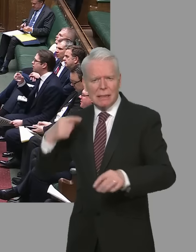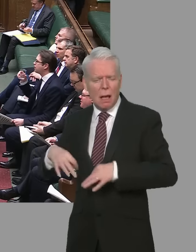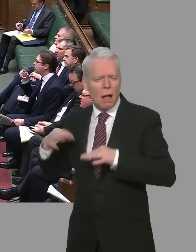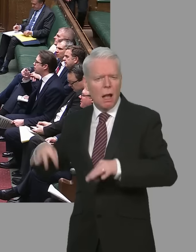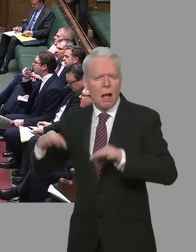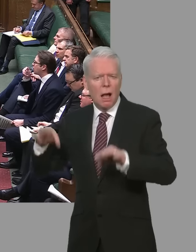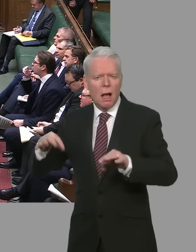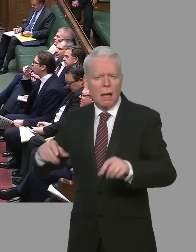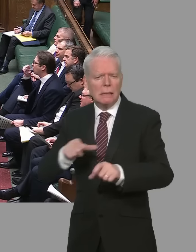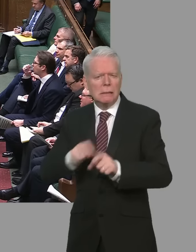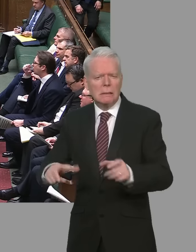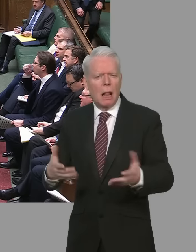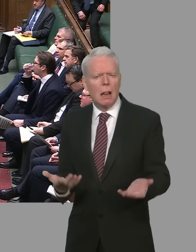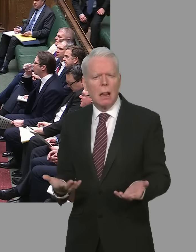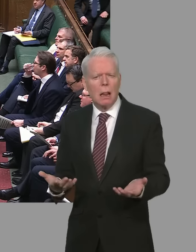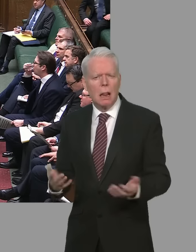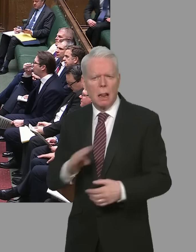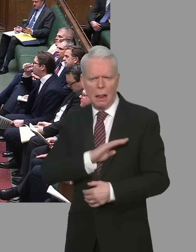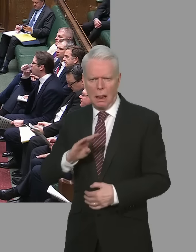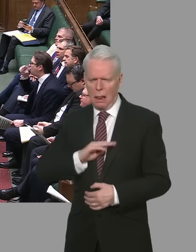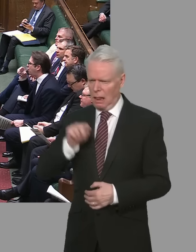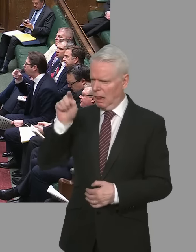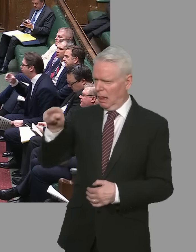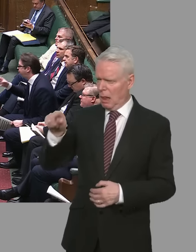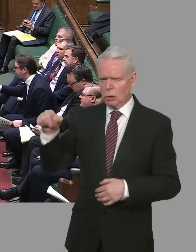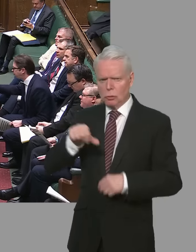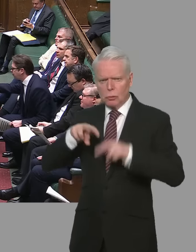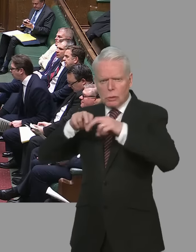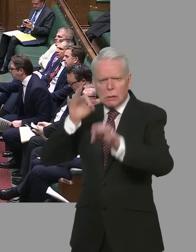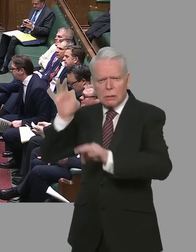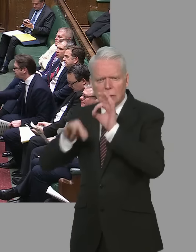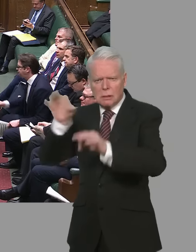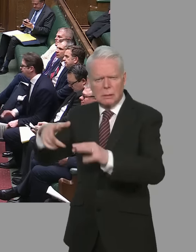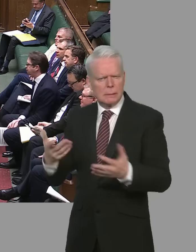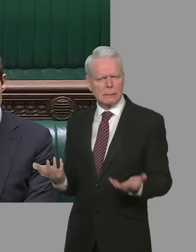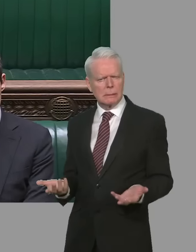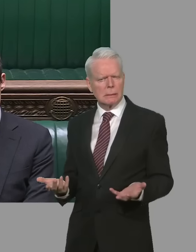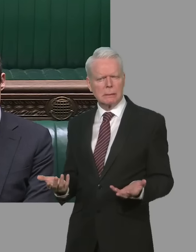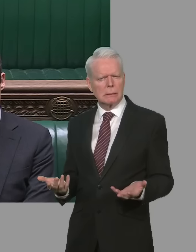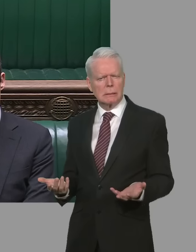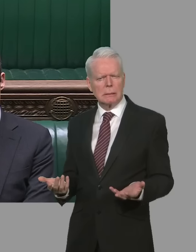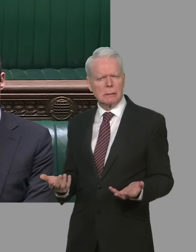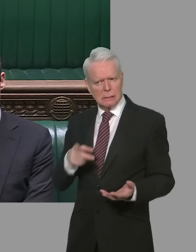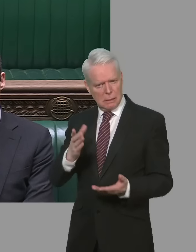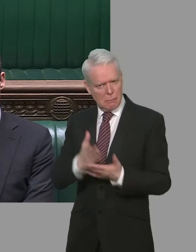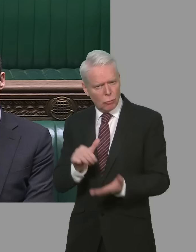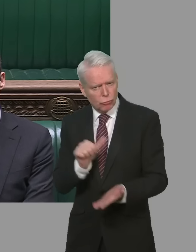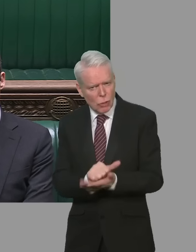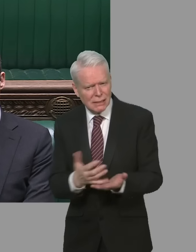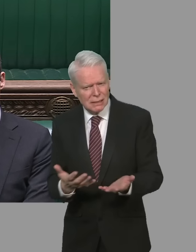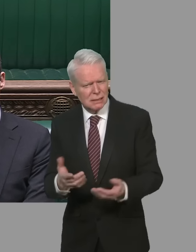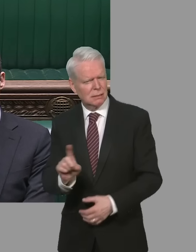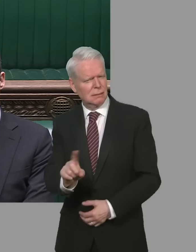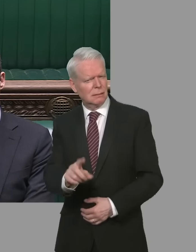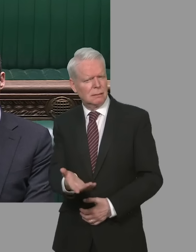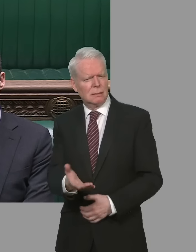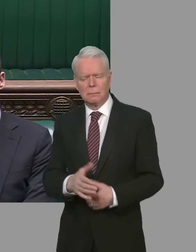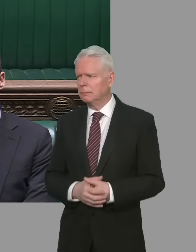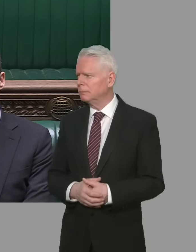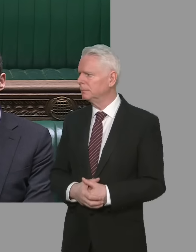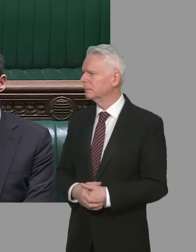Well, any citizen of the United Kingdom, as the honourable member is well aware, has a right to bring a judicial